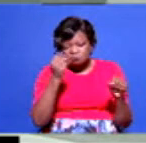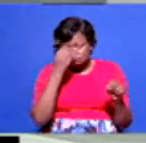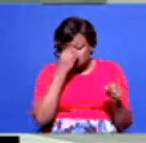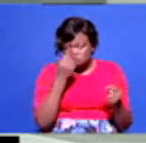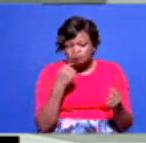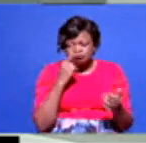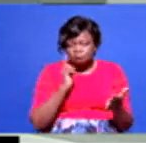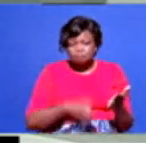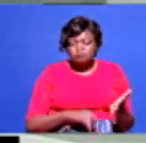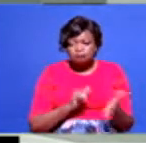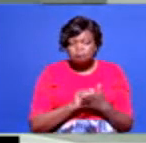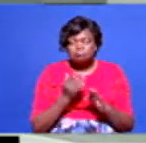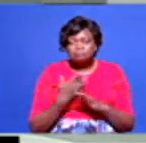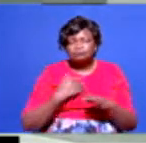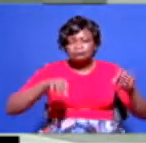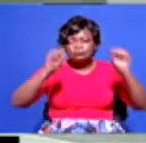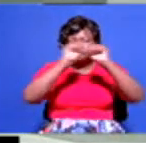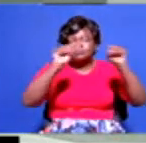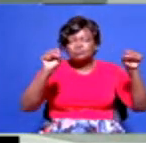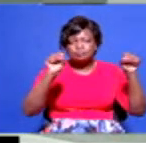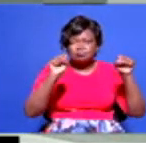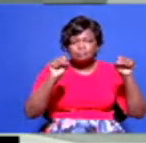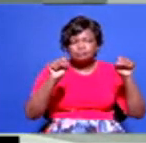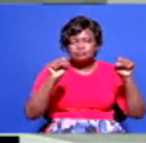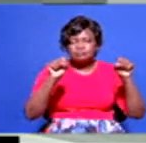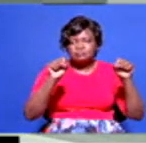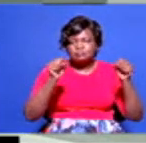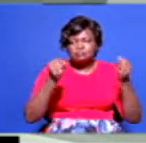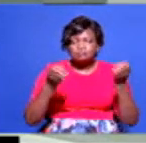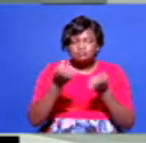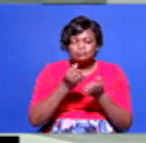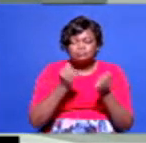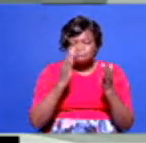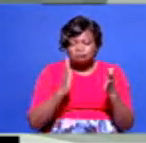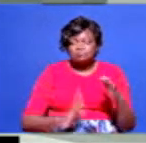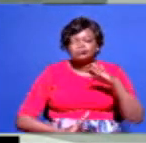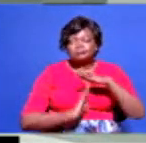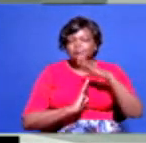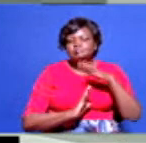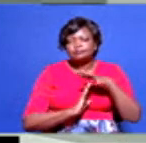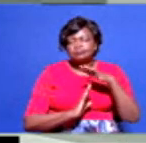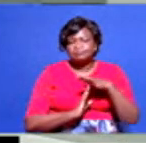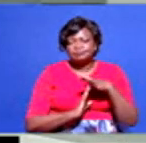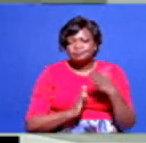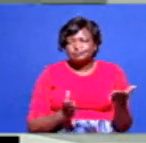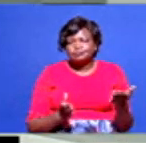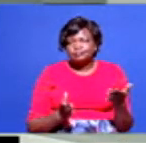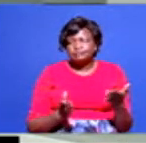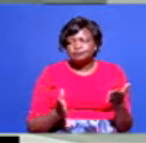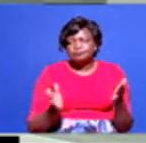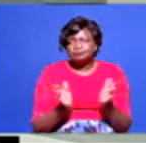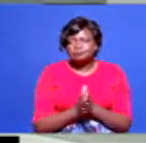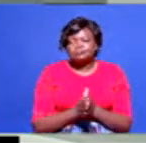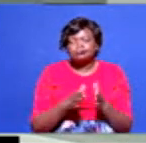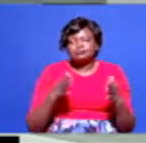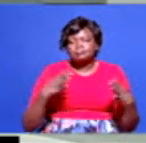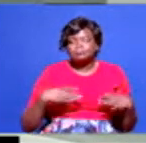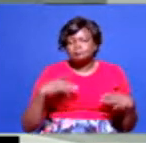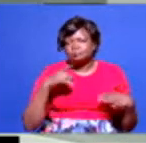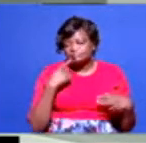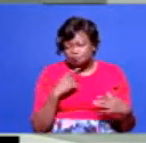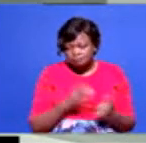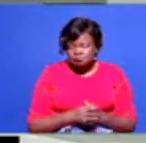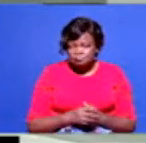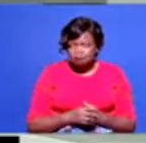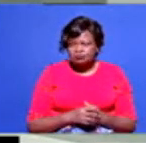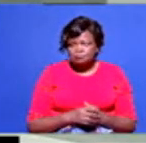eulogized the former president as an economist, a top economist, as a matter of fact, and a man who distinguished himself with